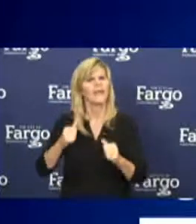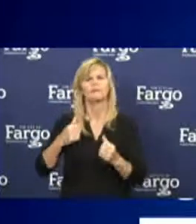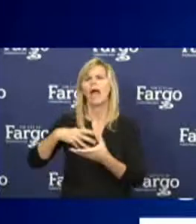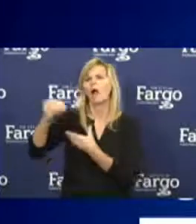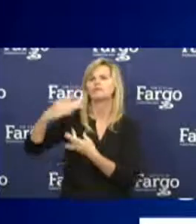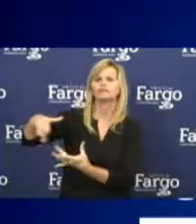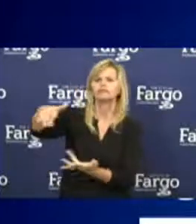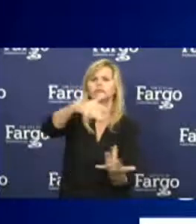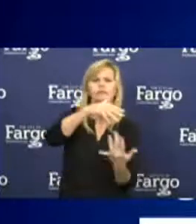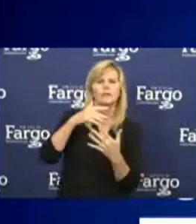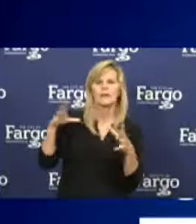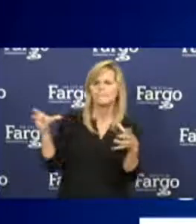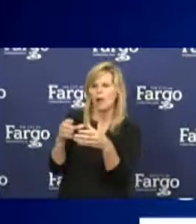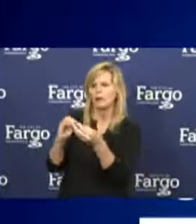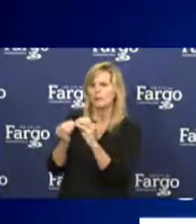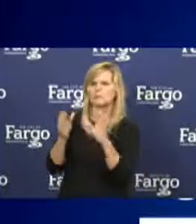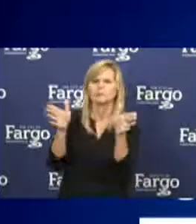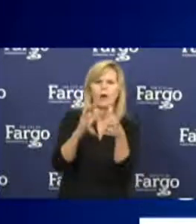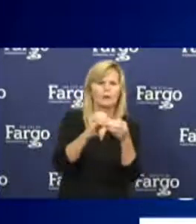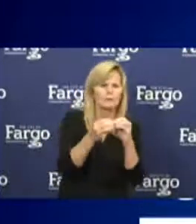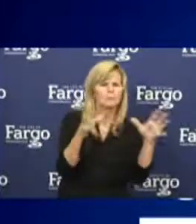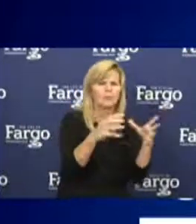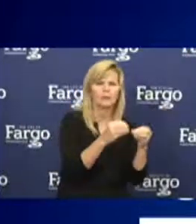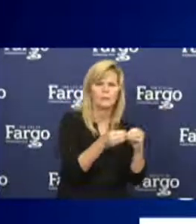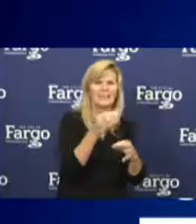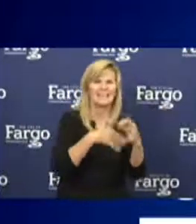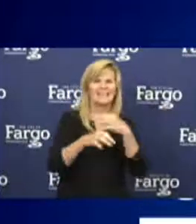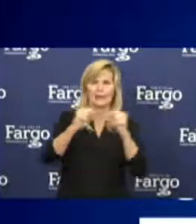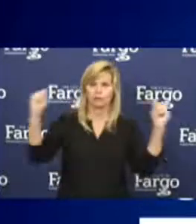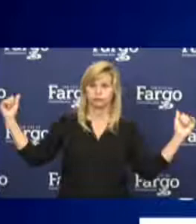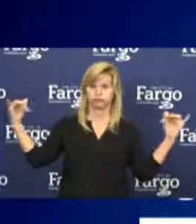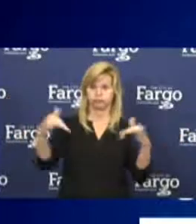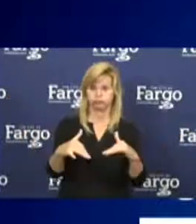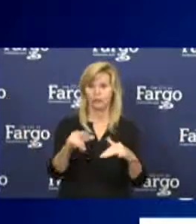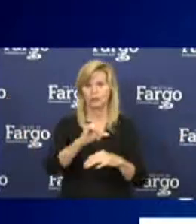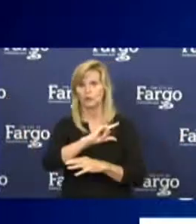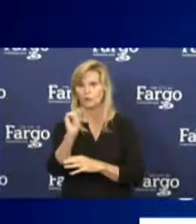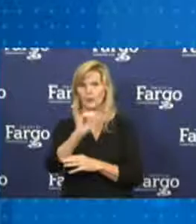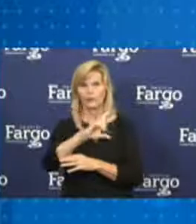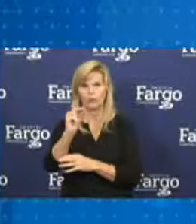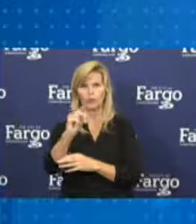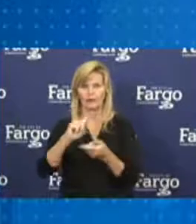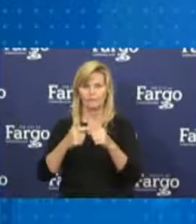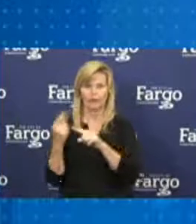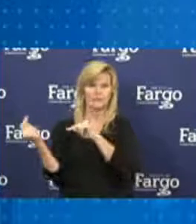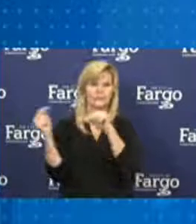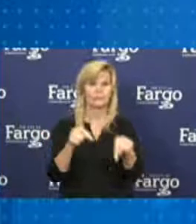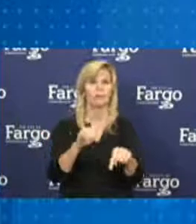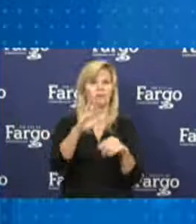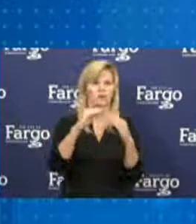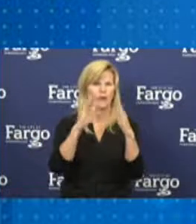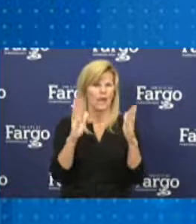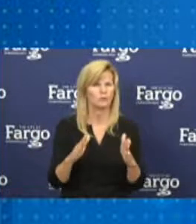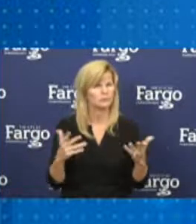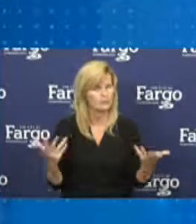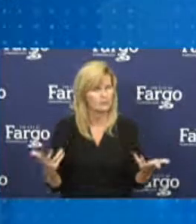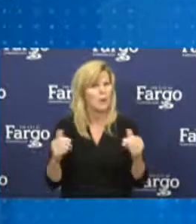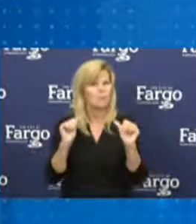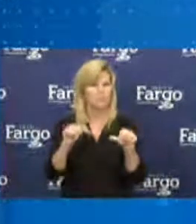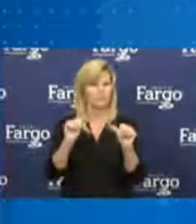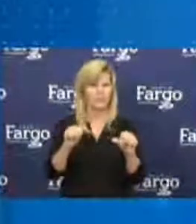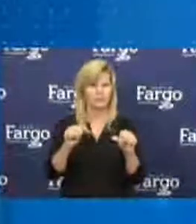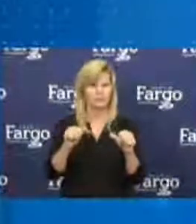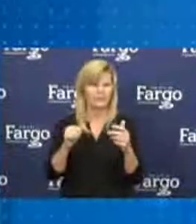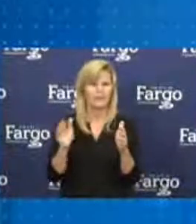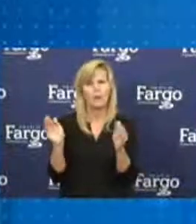smaller groups of friends, that small core cluster versus inviting 20, 30 friends over at a time, potentially doing,